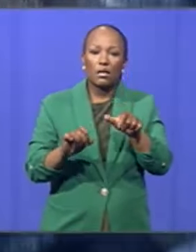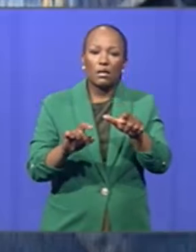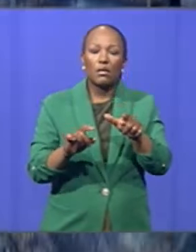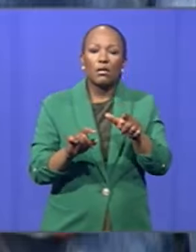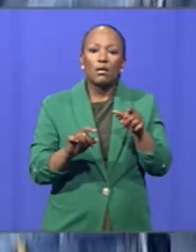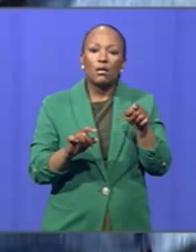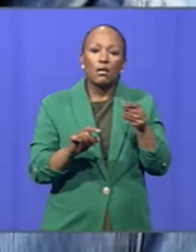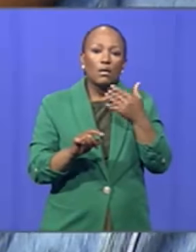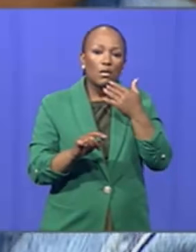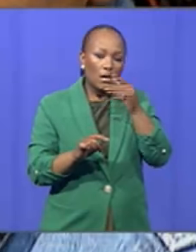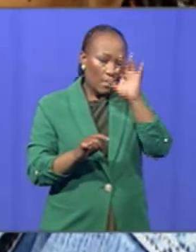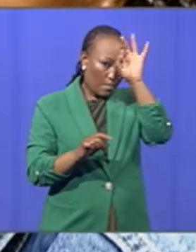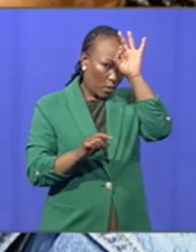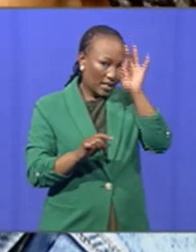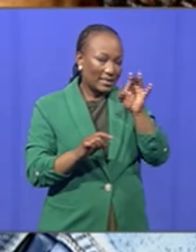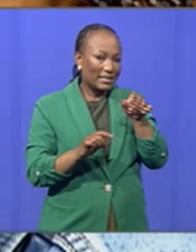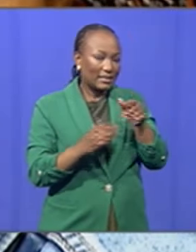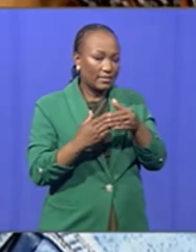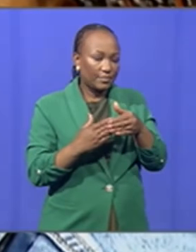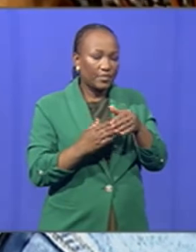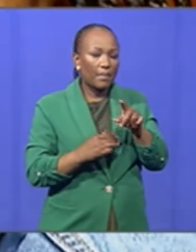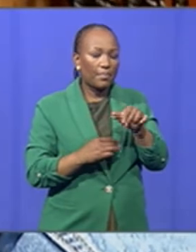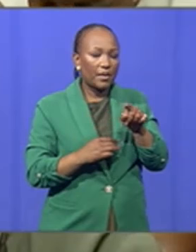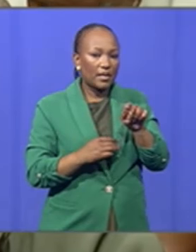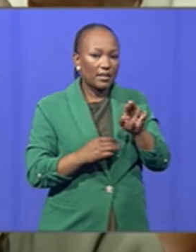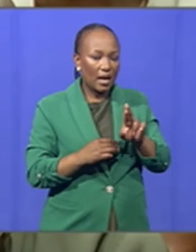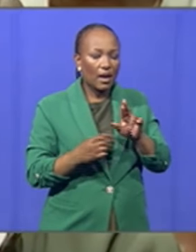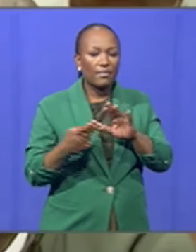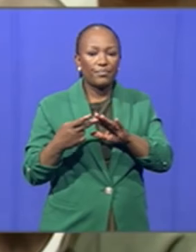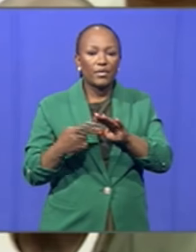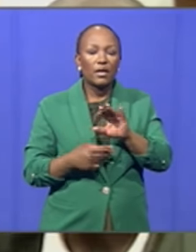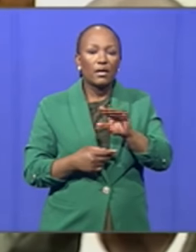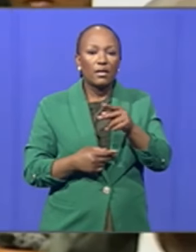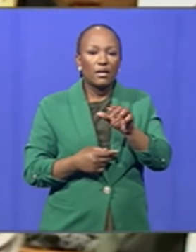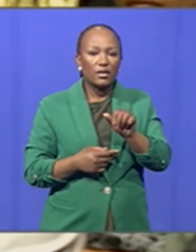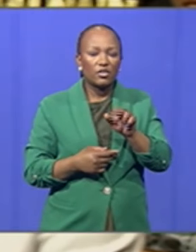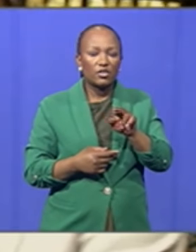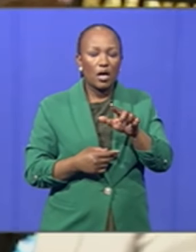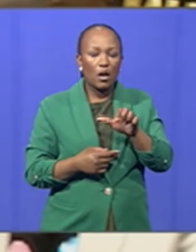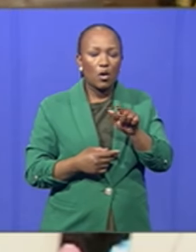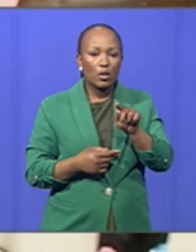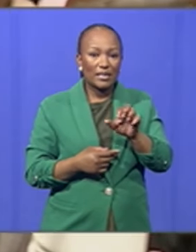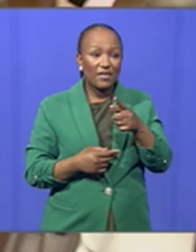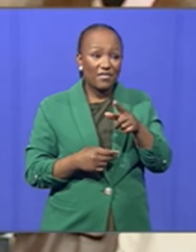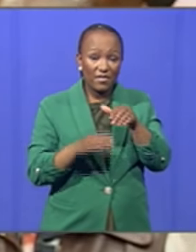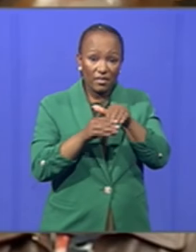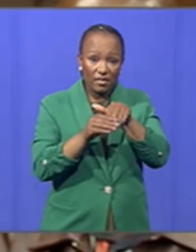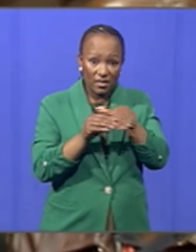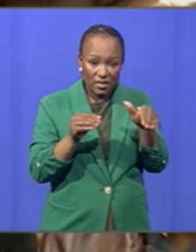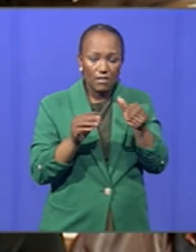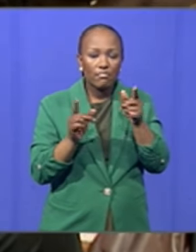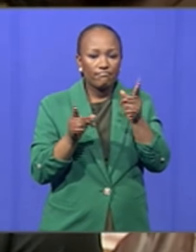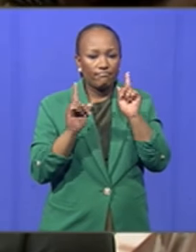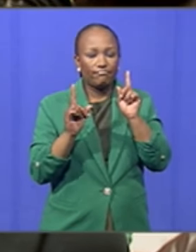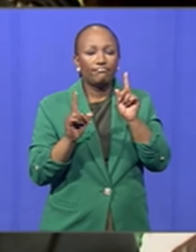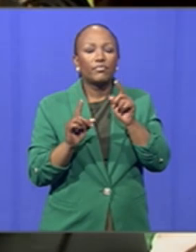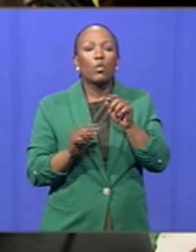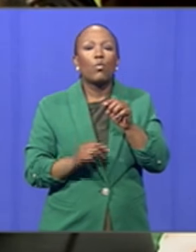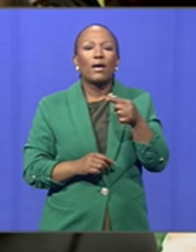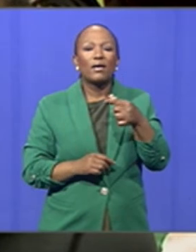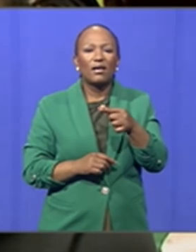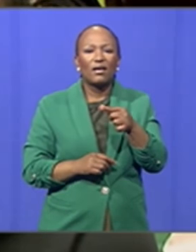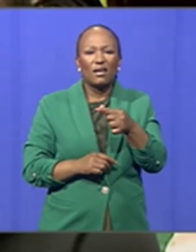ya maphodisa Peter Nonyane le mosadi wa gagwe Charlotte Tibane a ka ba kotsing ge ba ka fiwa peila. Nonyane yo a tsebago ka la Gagashe